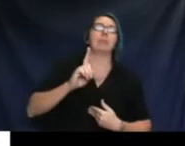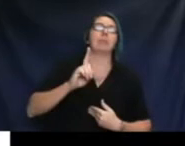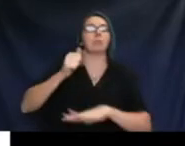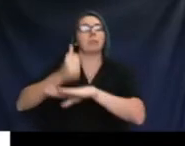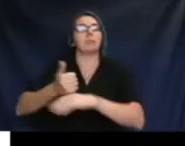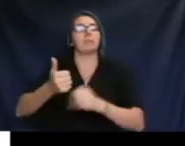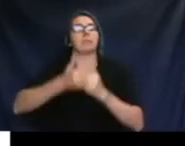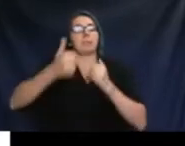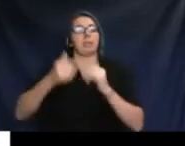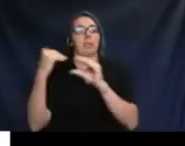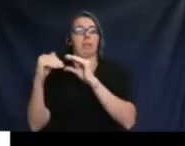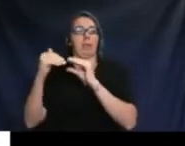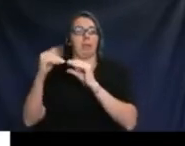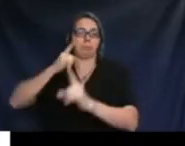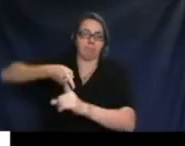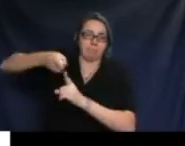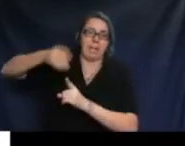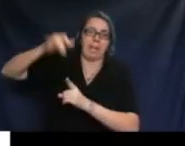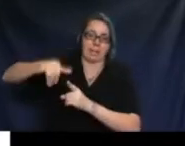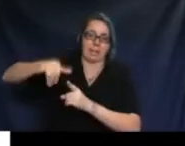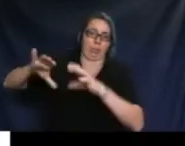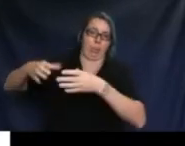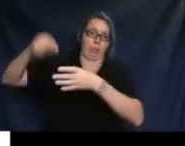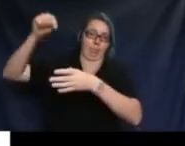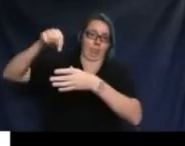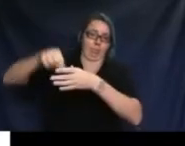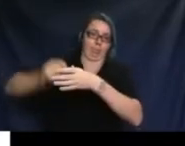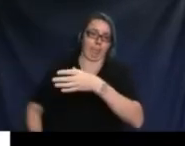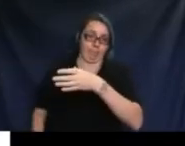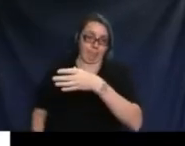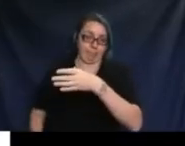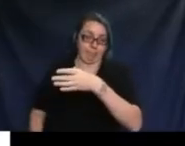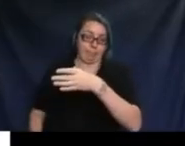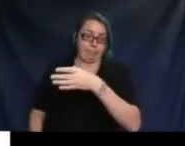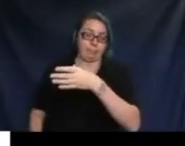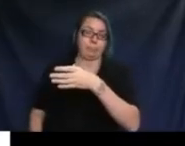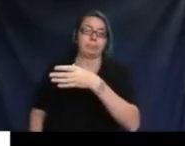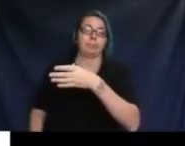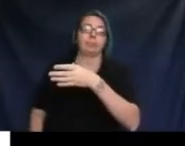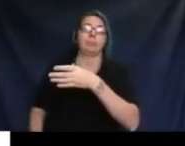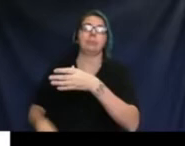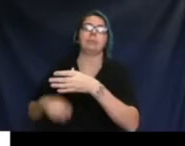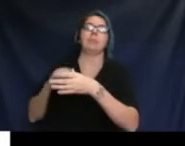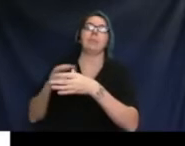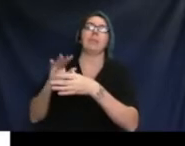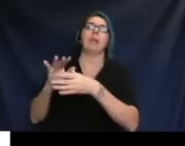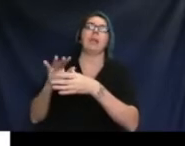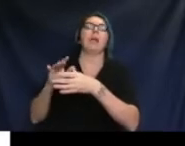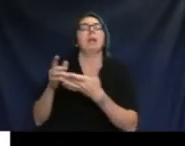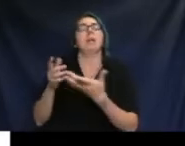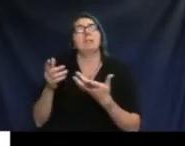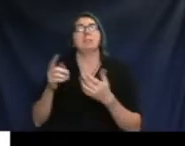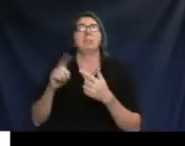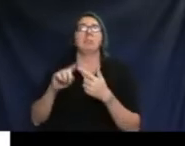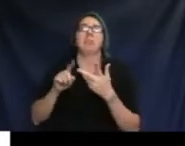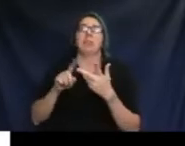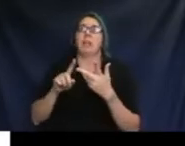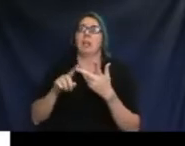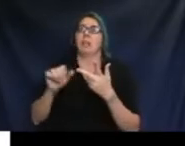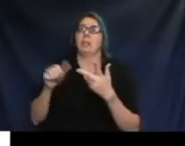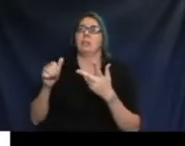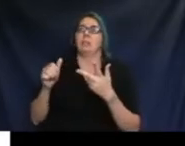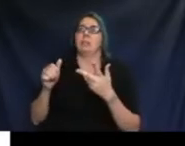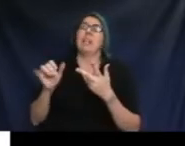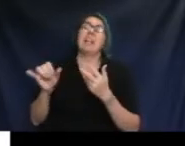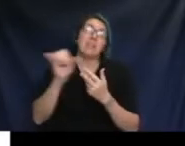artist account with TAC. You have to have a different email address. And the only sort of bureaucratic thing you need to think about